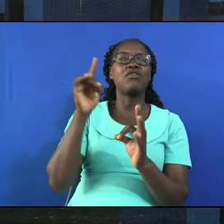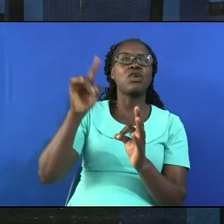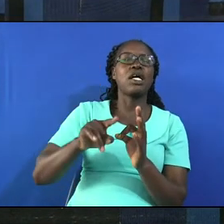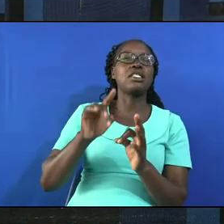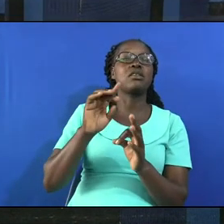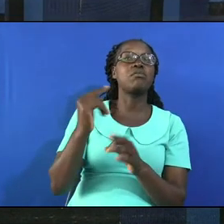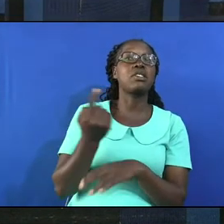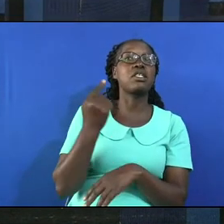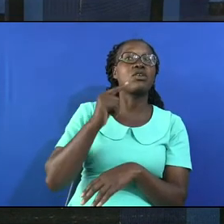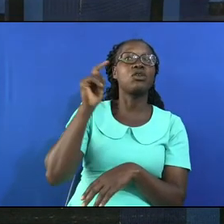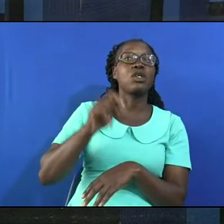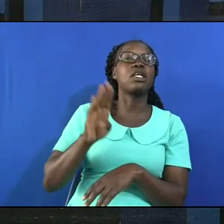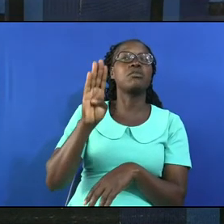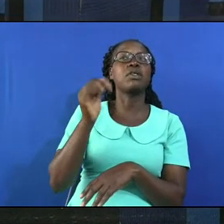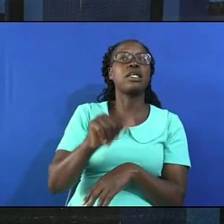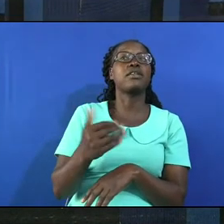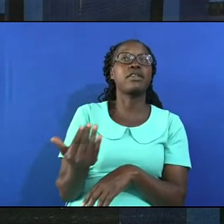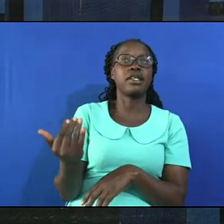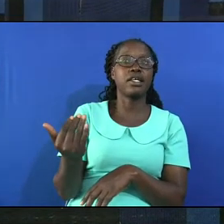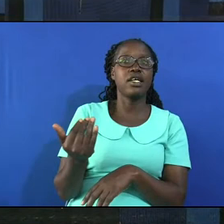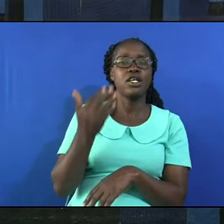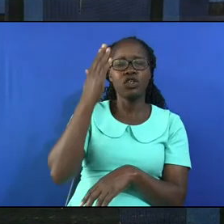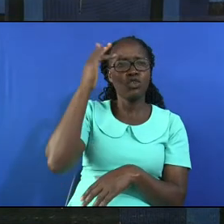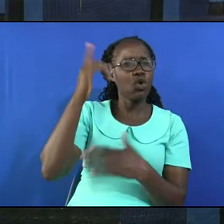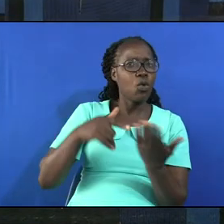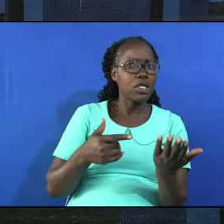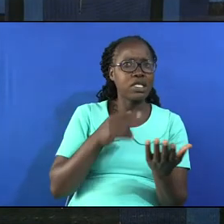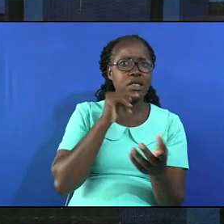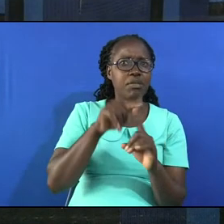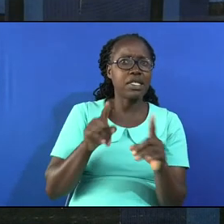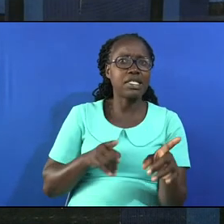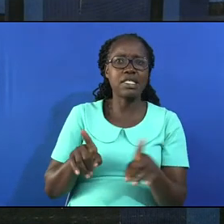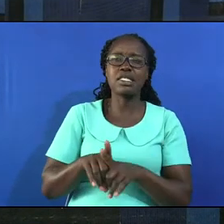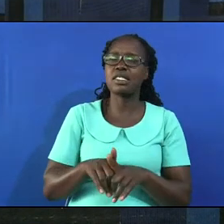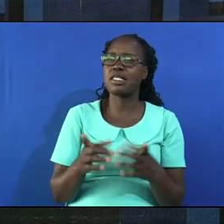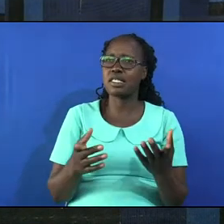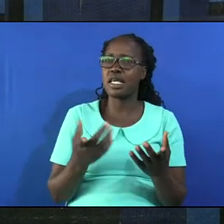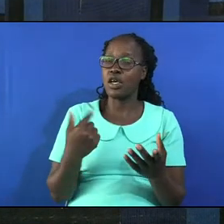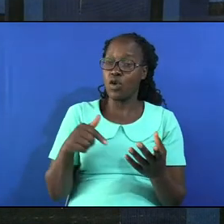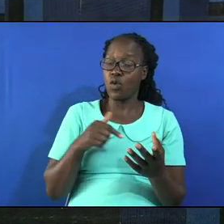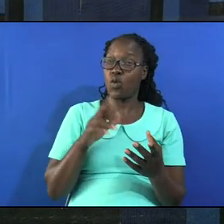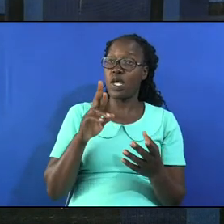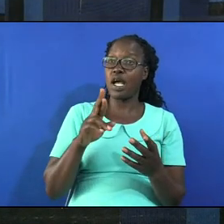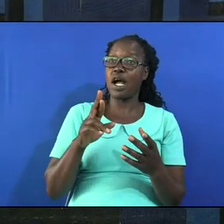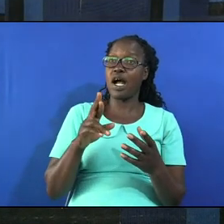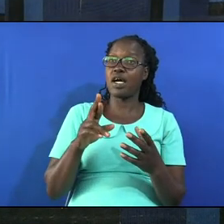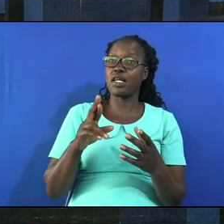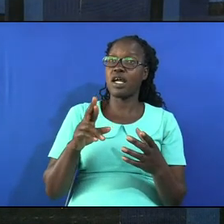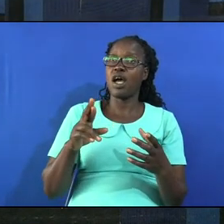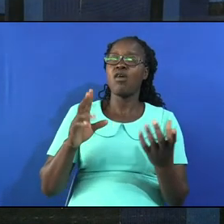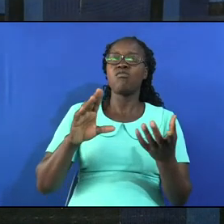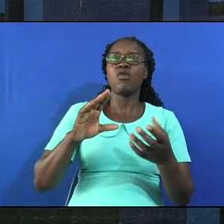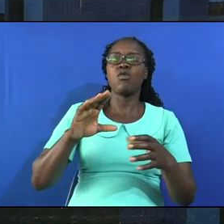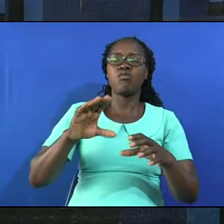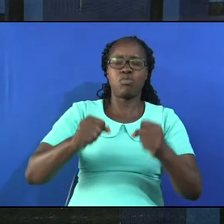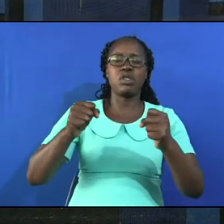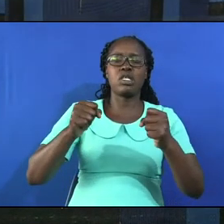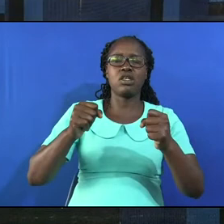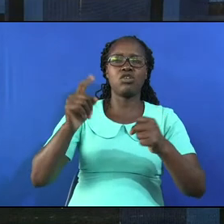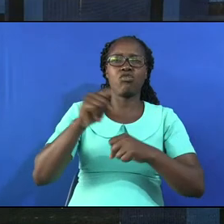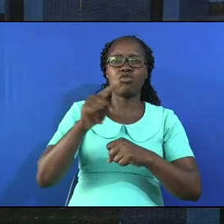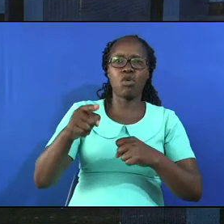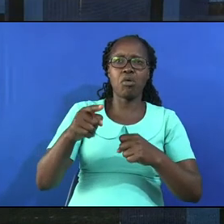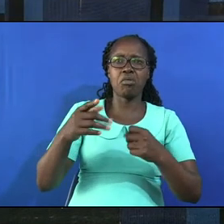be single, you can't be anything. Do you know what, my brothers and sisters? We are hooking up wrong people